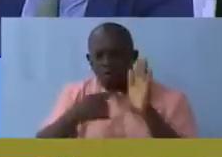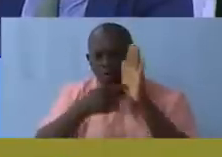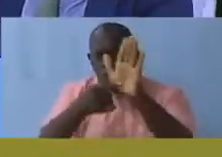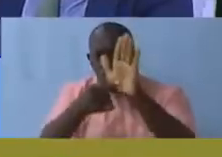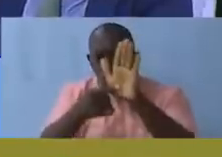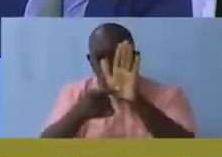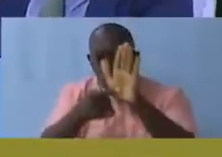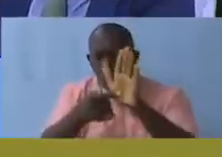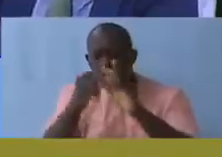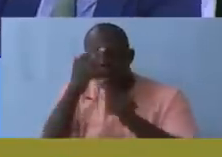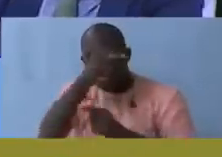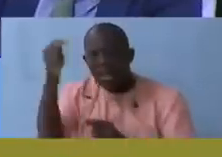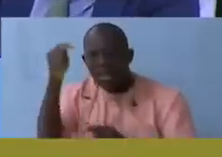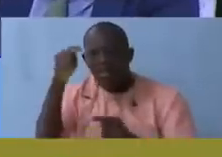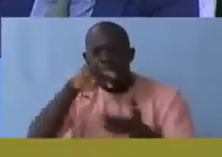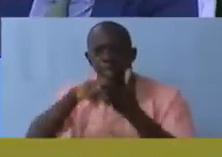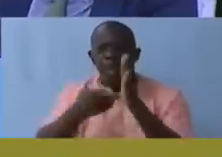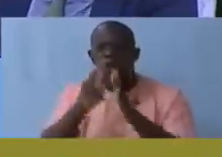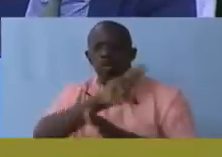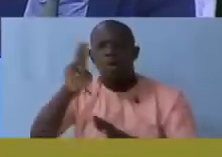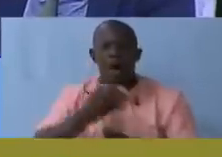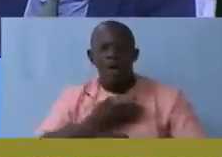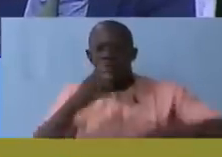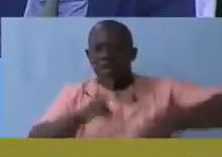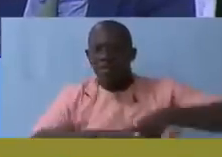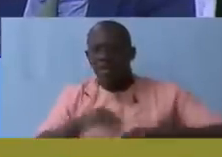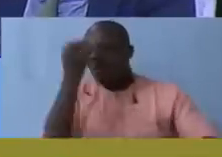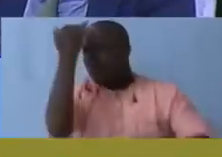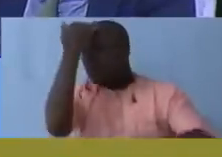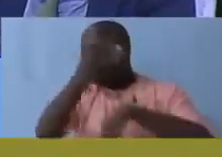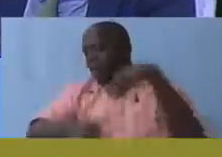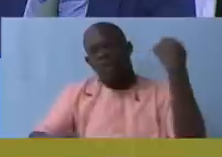It never come out negative.